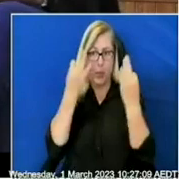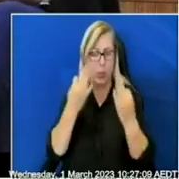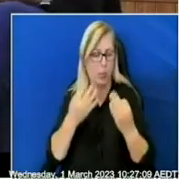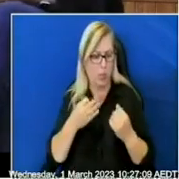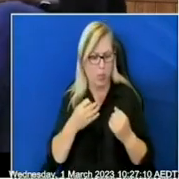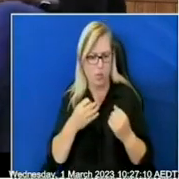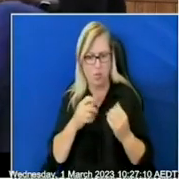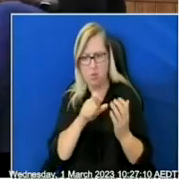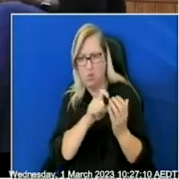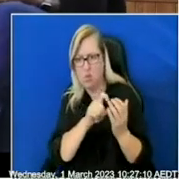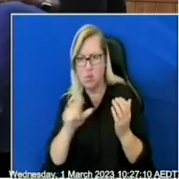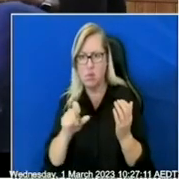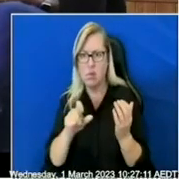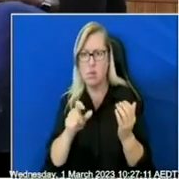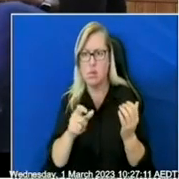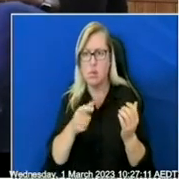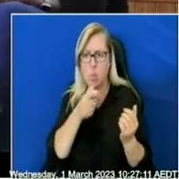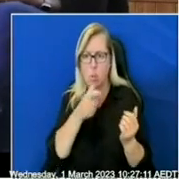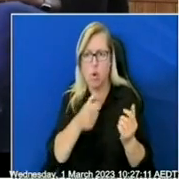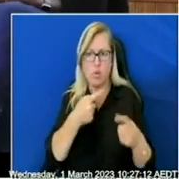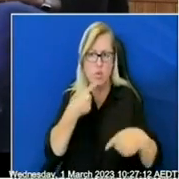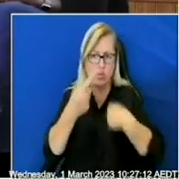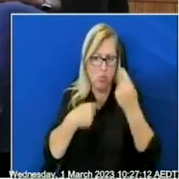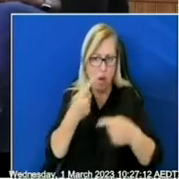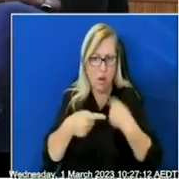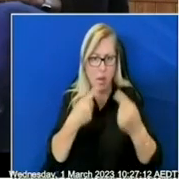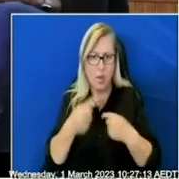they would be sent to Ballarat Orphanage. So,